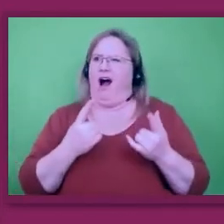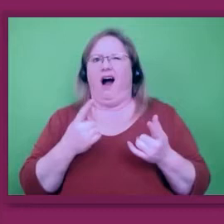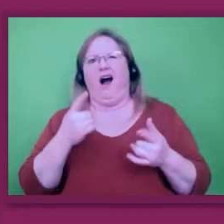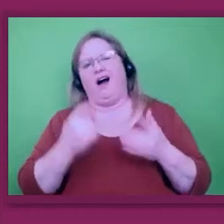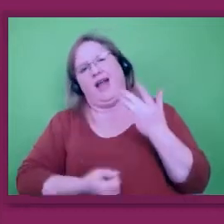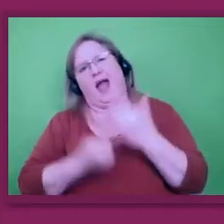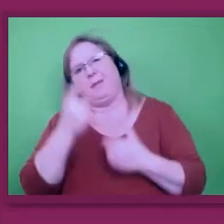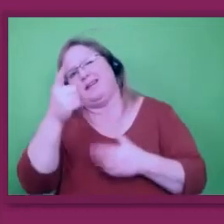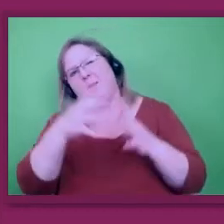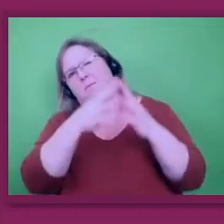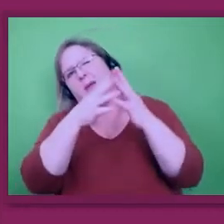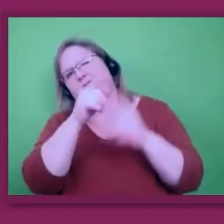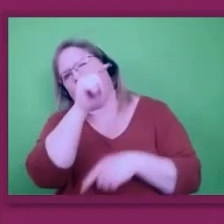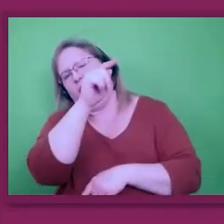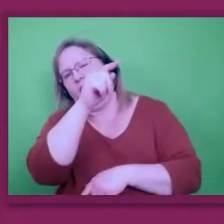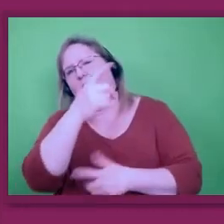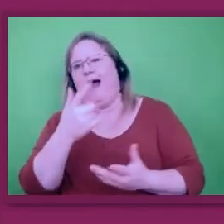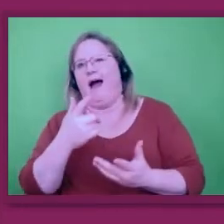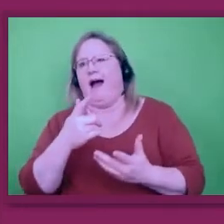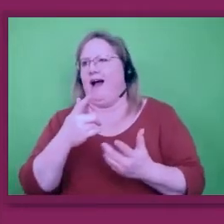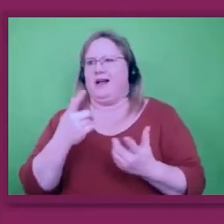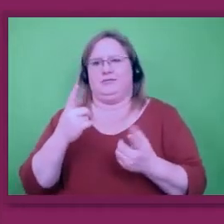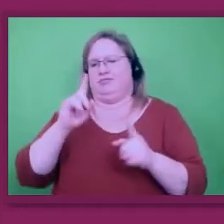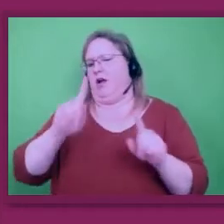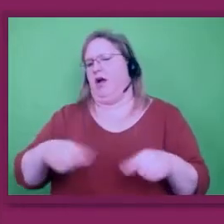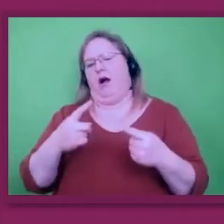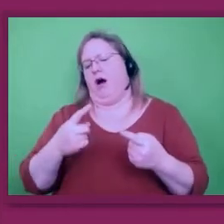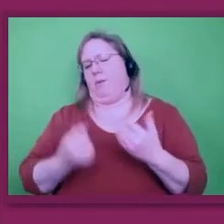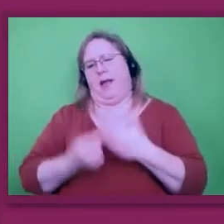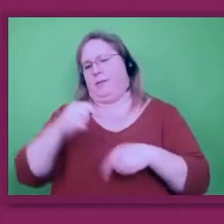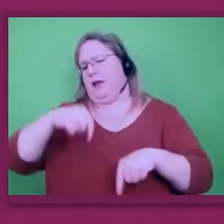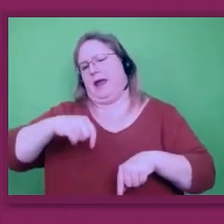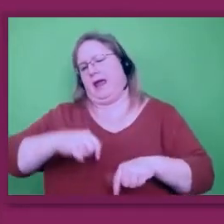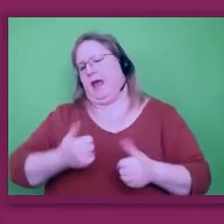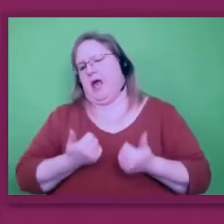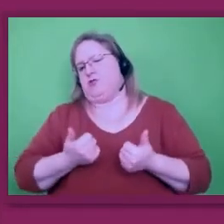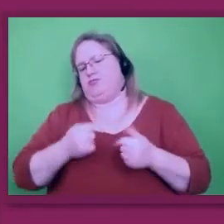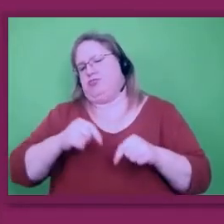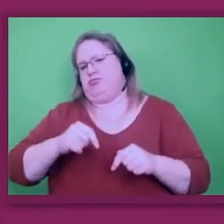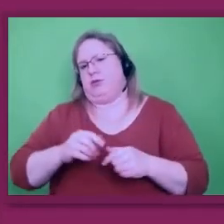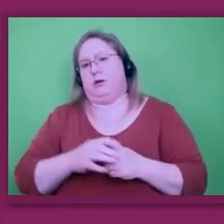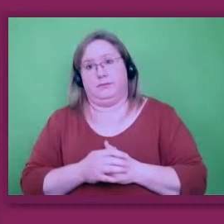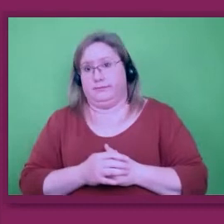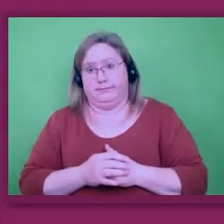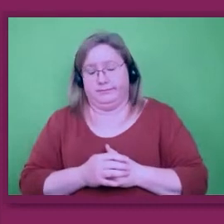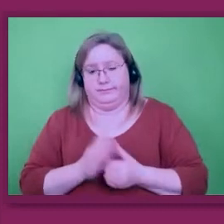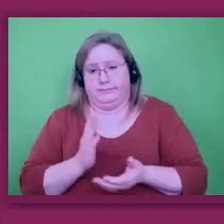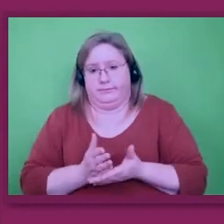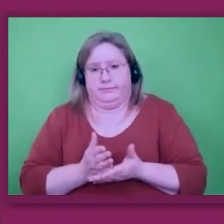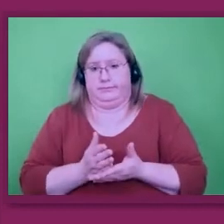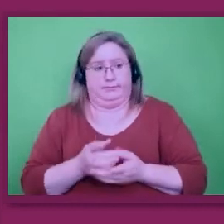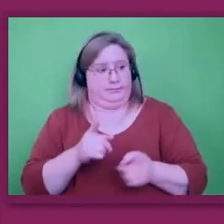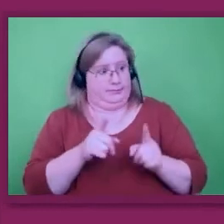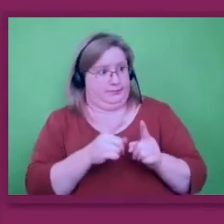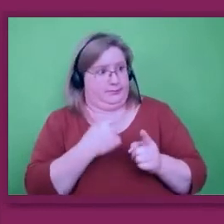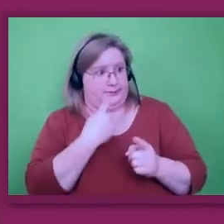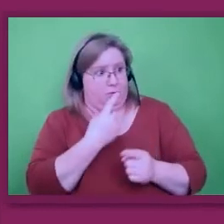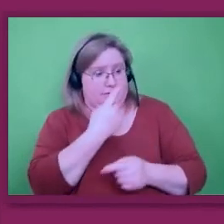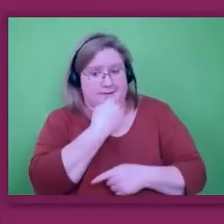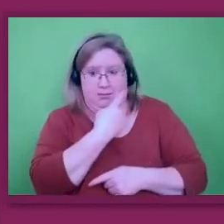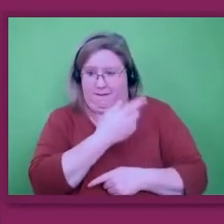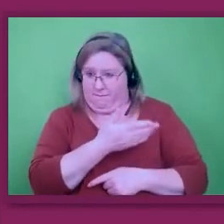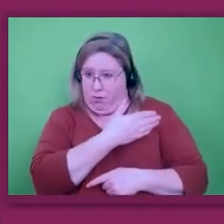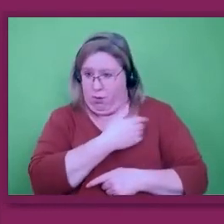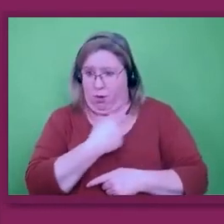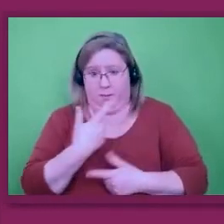it's, something far away, oh, that can't be happening here in the UK. But actually, as someone so rightly said before, this has been going on for decades. This has been going